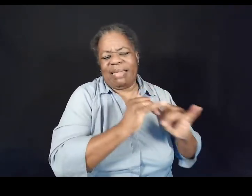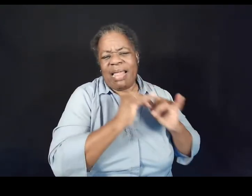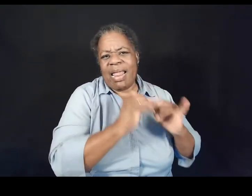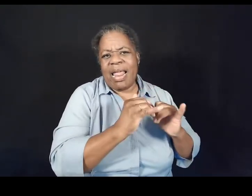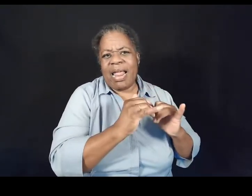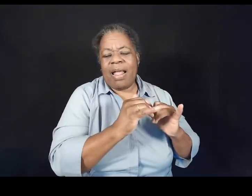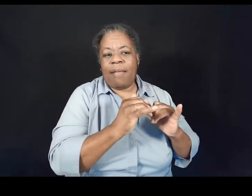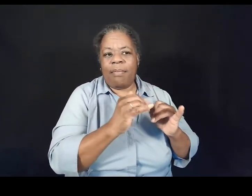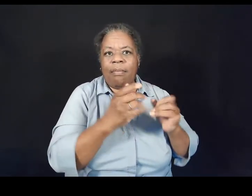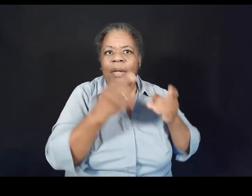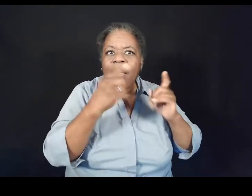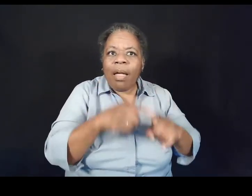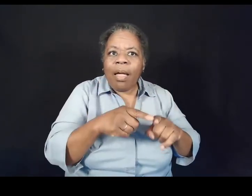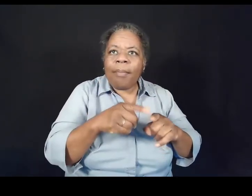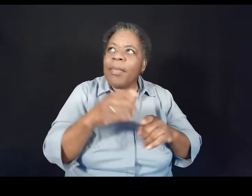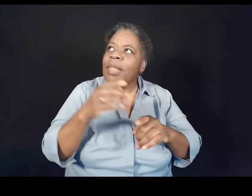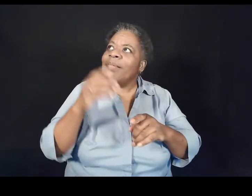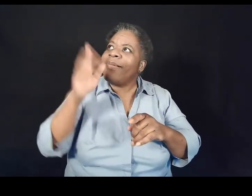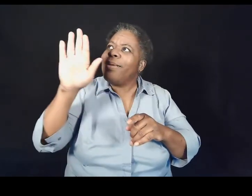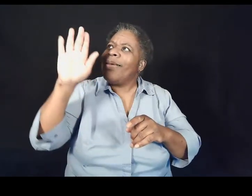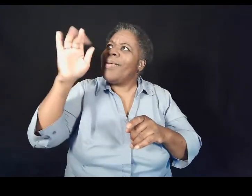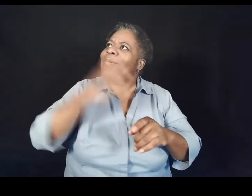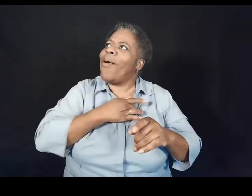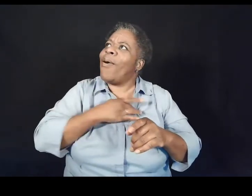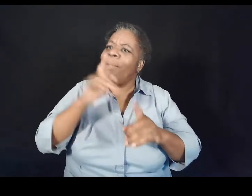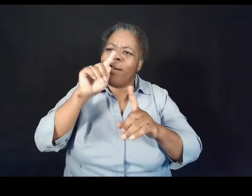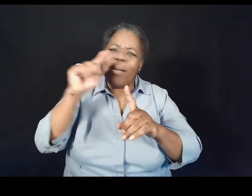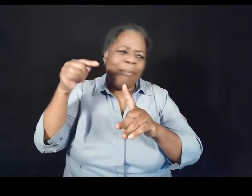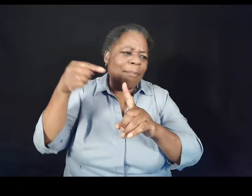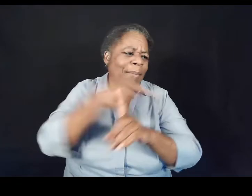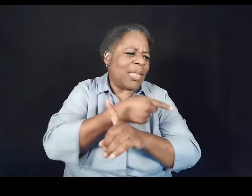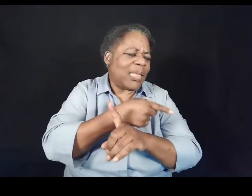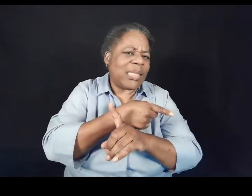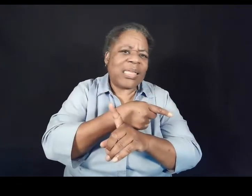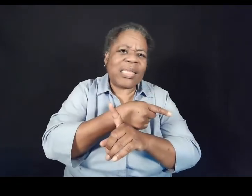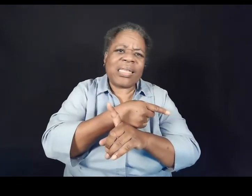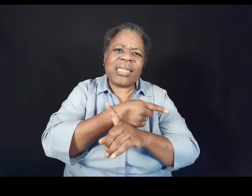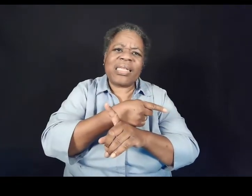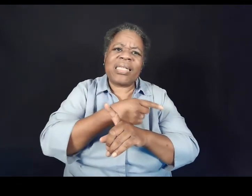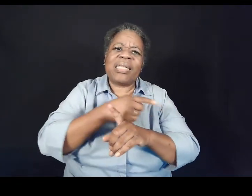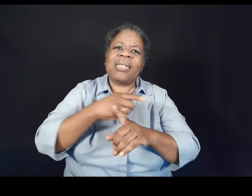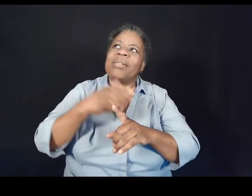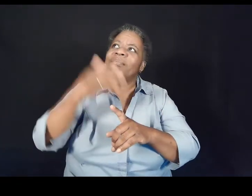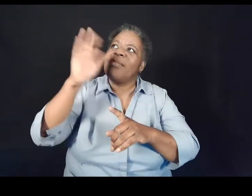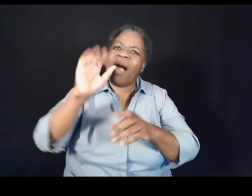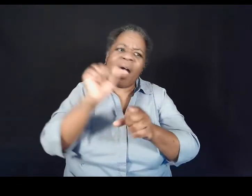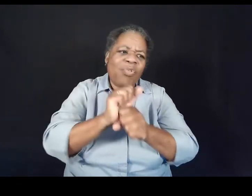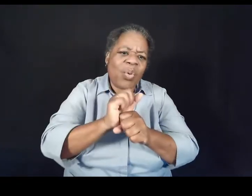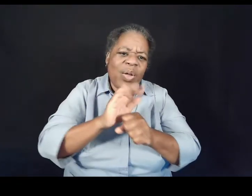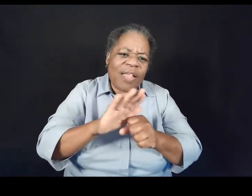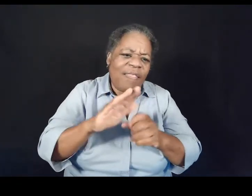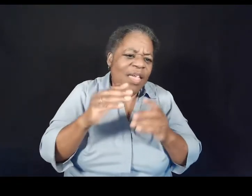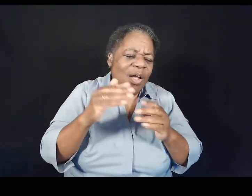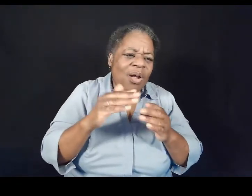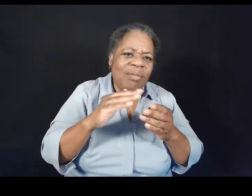heart, they're short-circuiting a greater work God might want to do in their hearts and in their community.